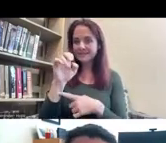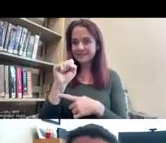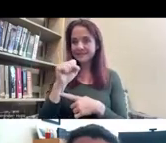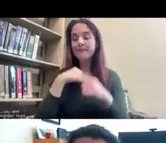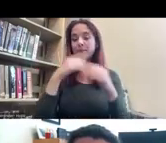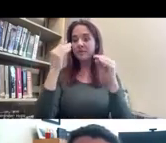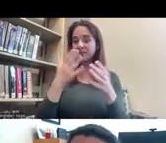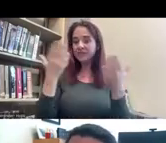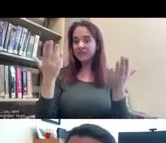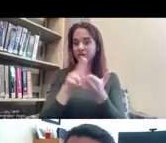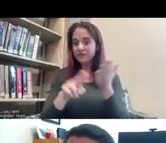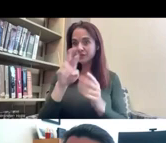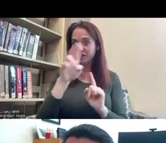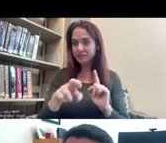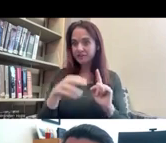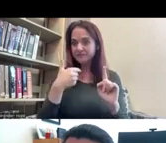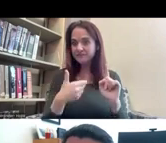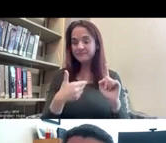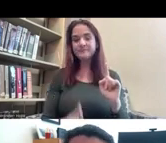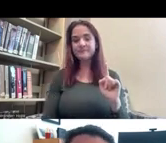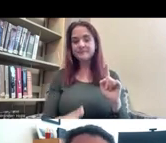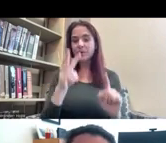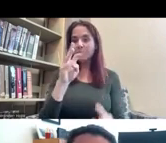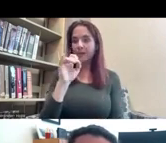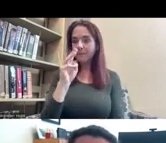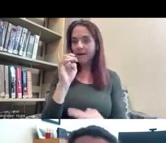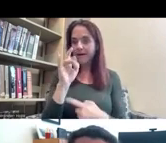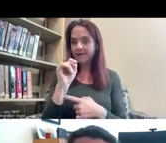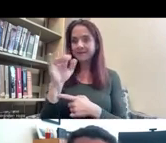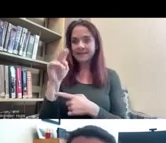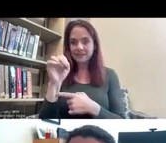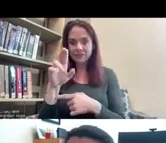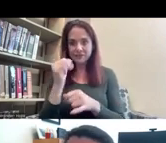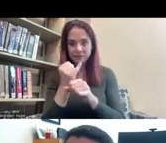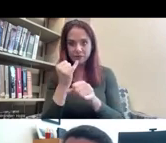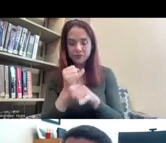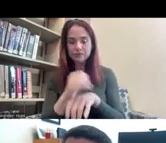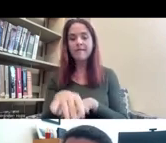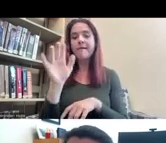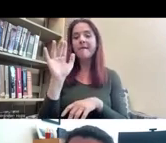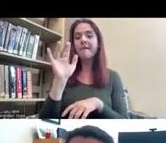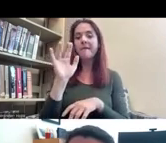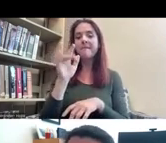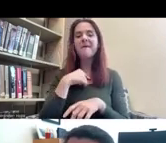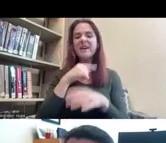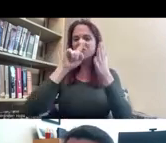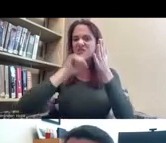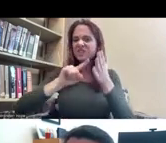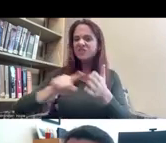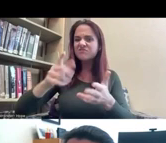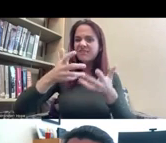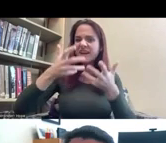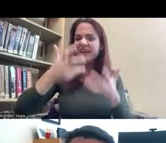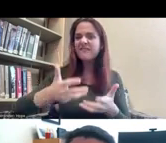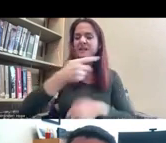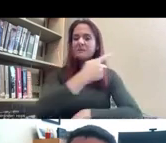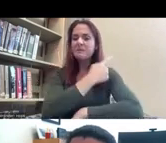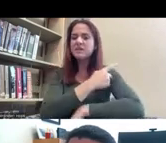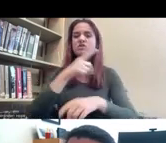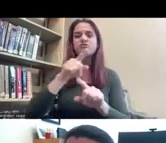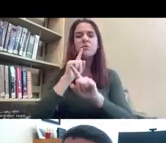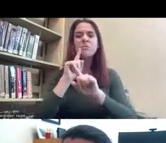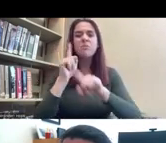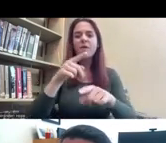at University of Rochester and Wilmot Cancer Institute. I do a lot of research in patient report outcomes